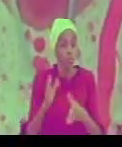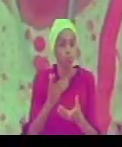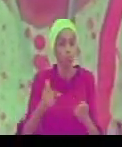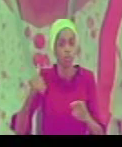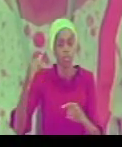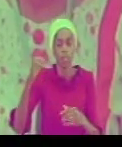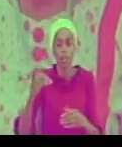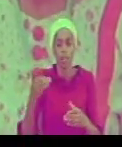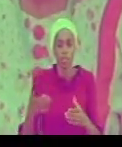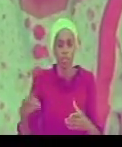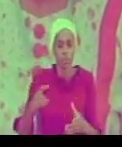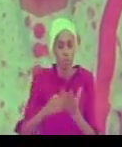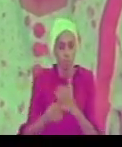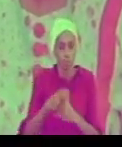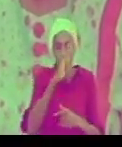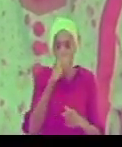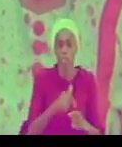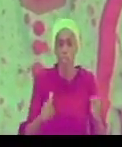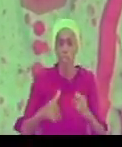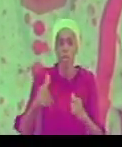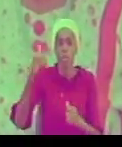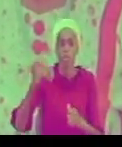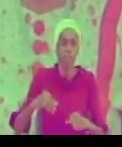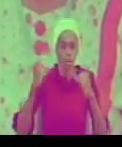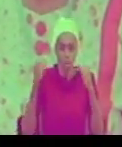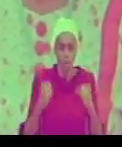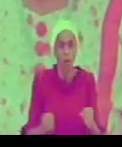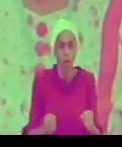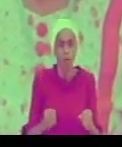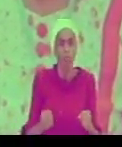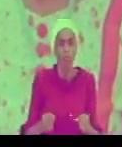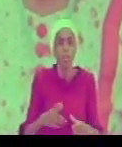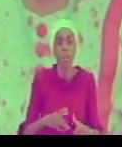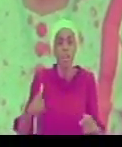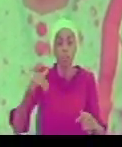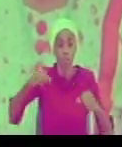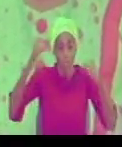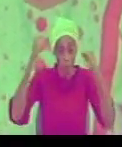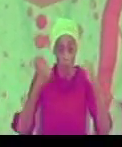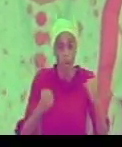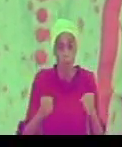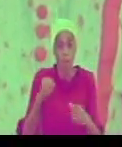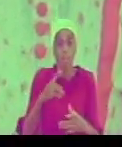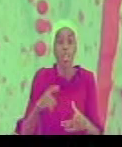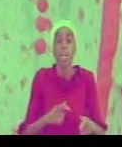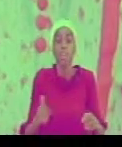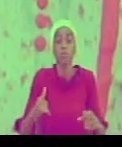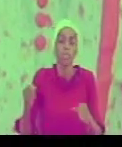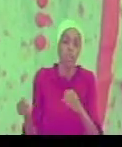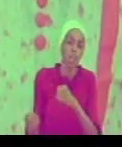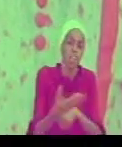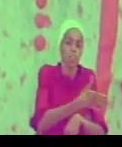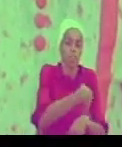you have never moved before. Thank you, Jesus. In Jesus' name we pray.